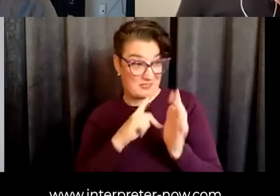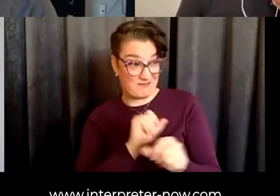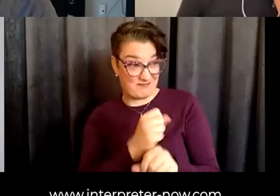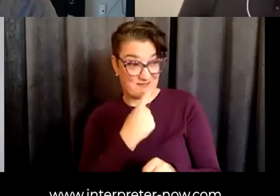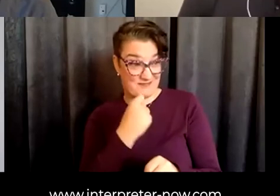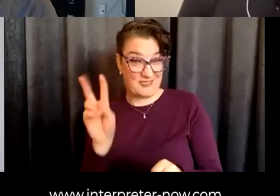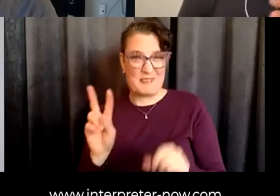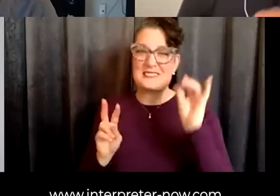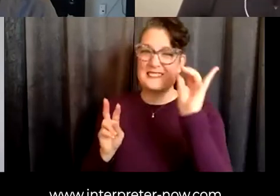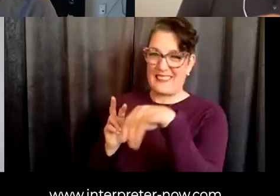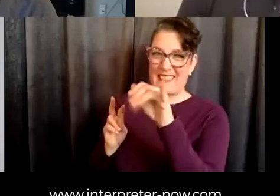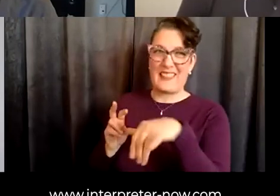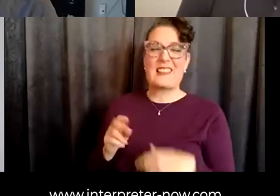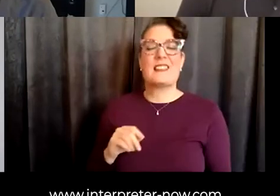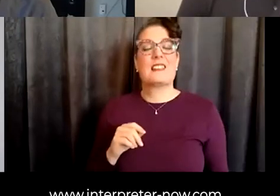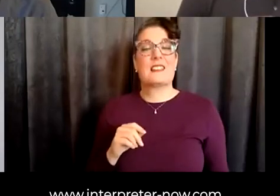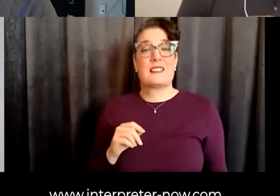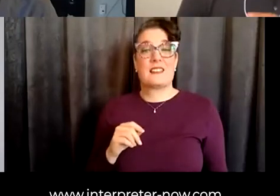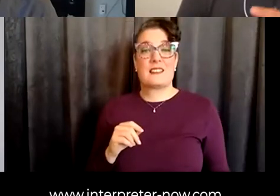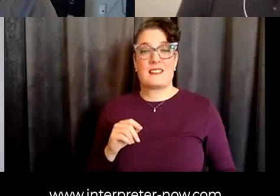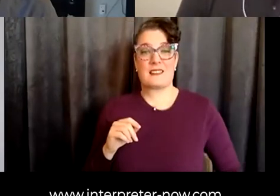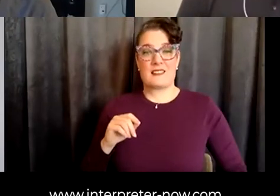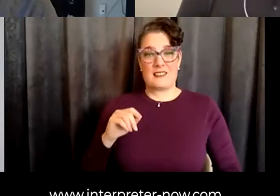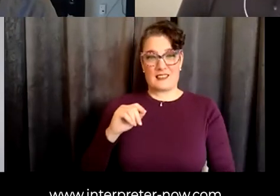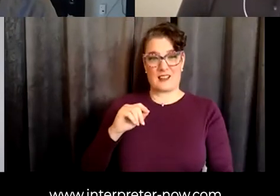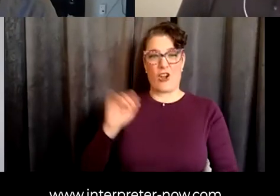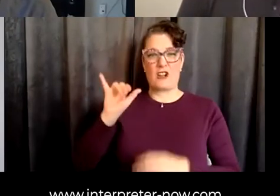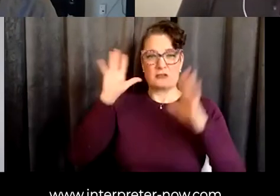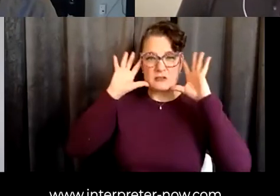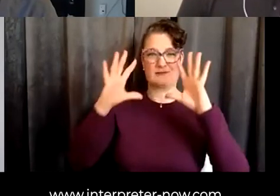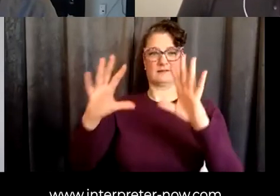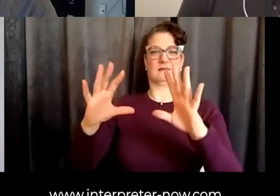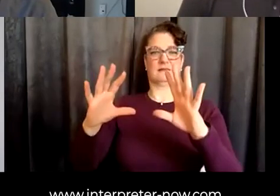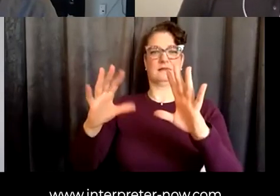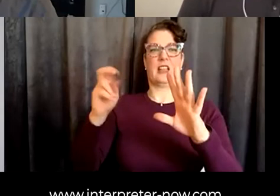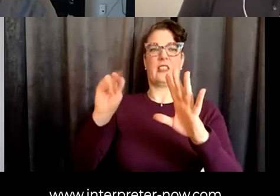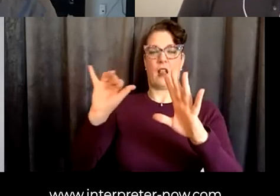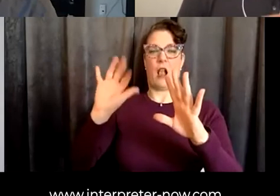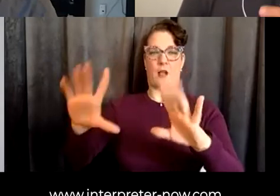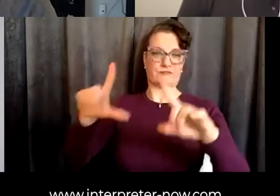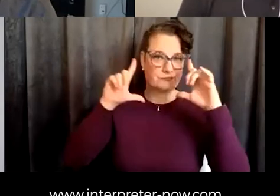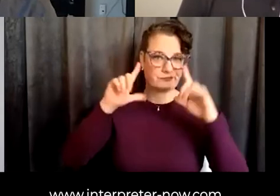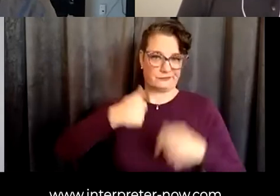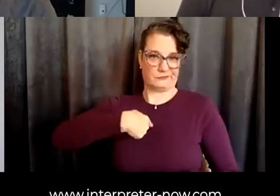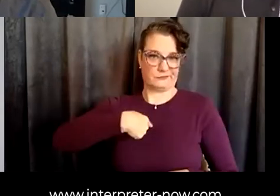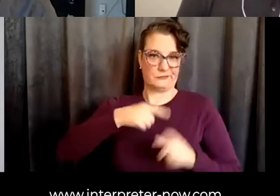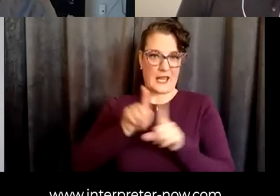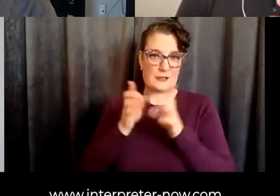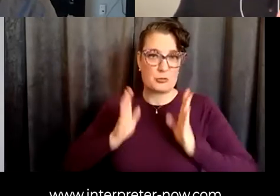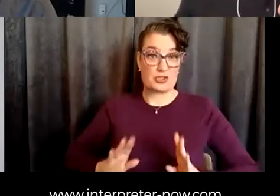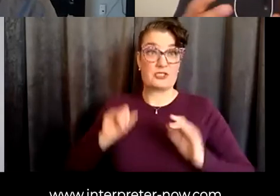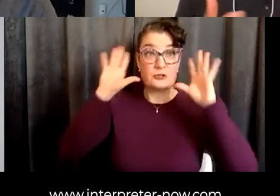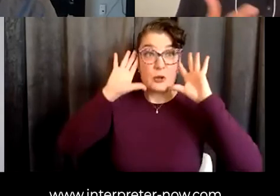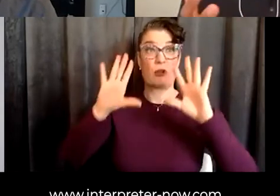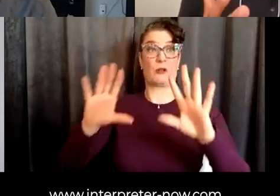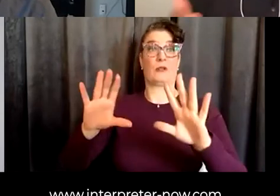actually looking at it on a bigger picture and then bringing it back down to your individual level. So on the bigger picture, I